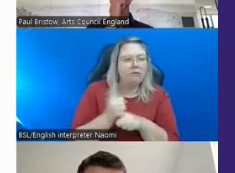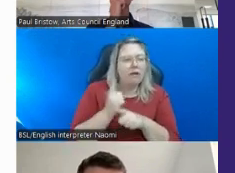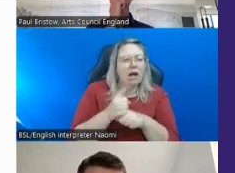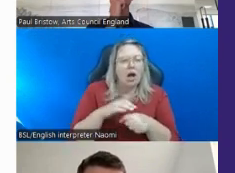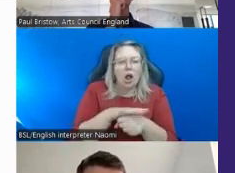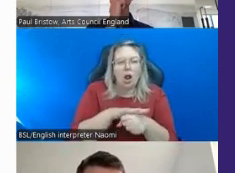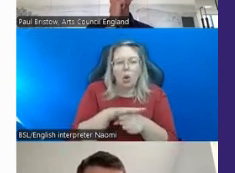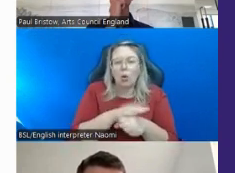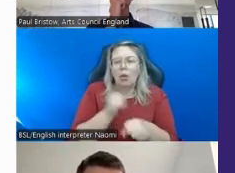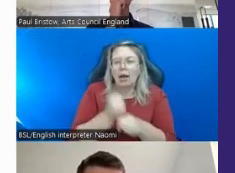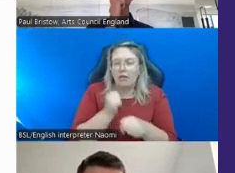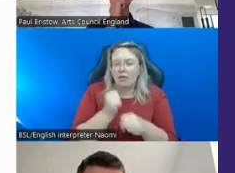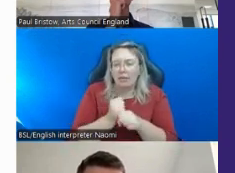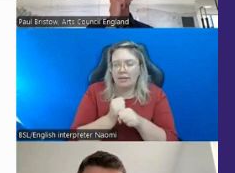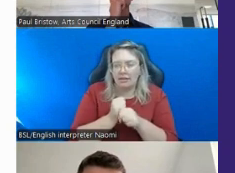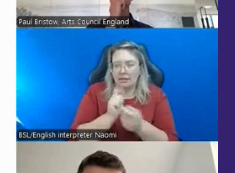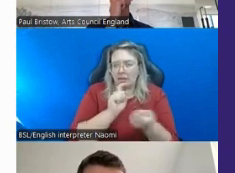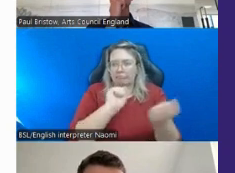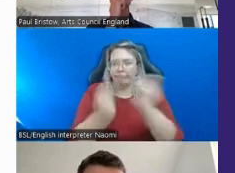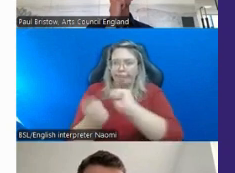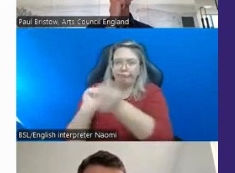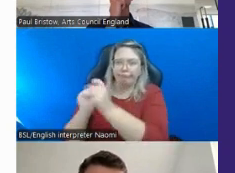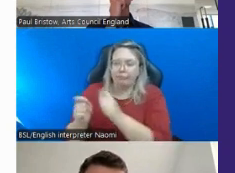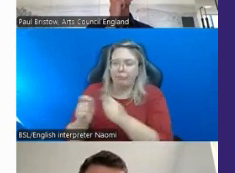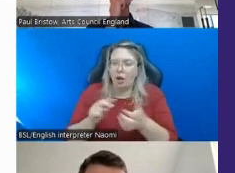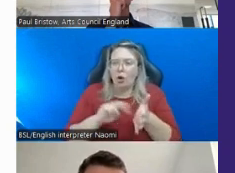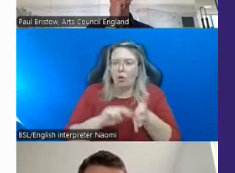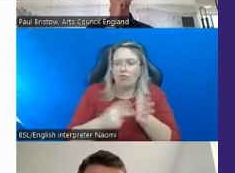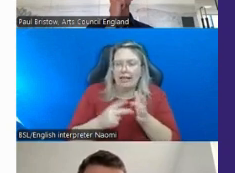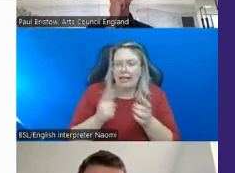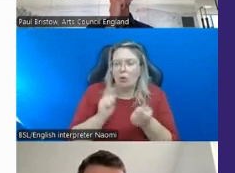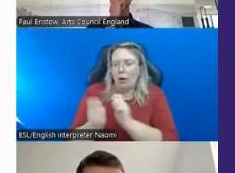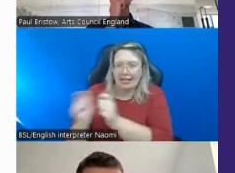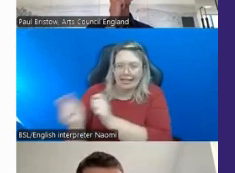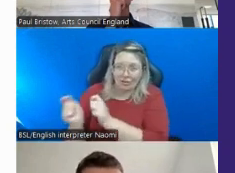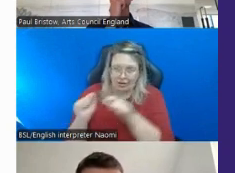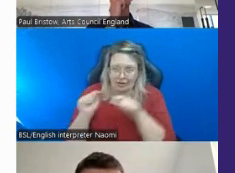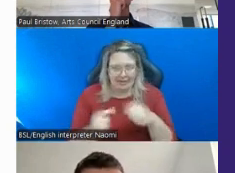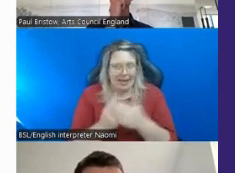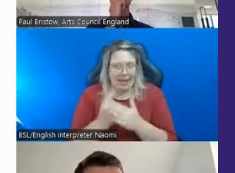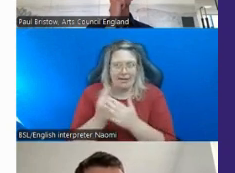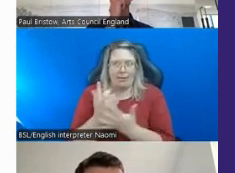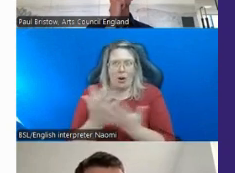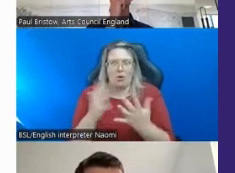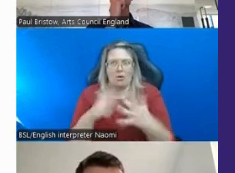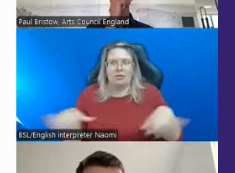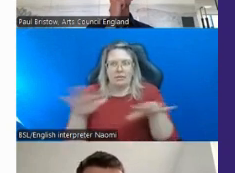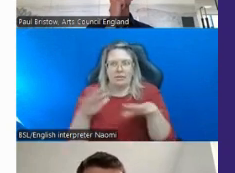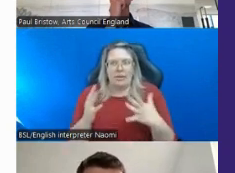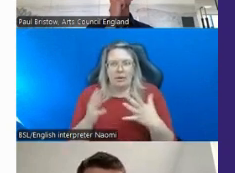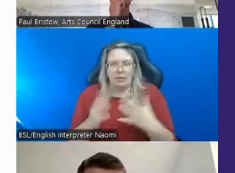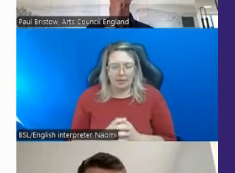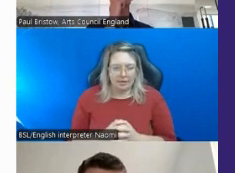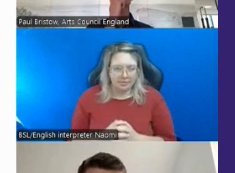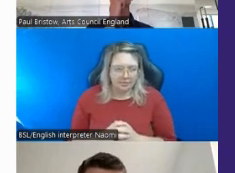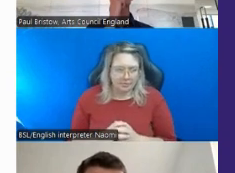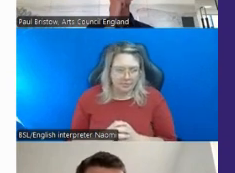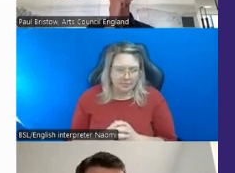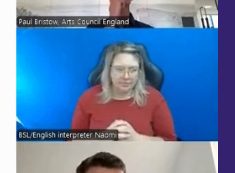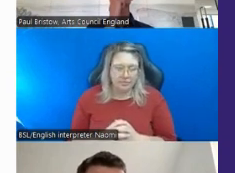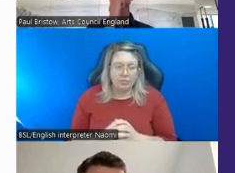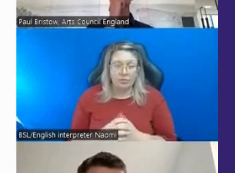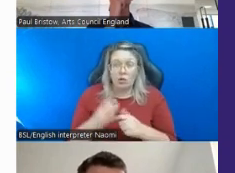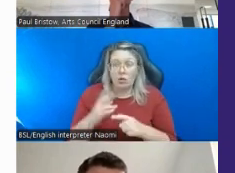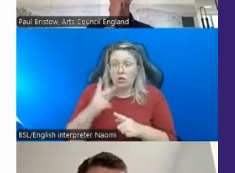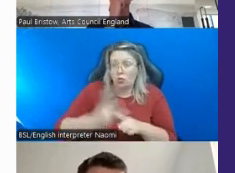government reorganisation, which some of you may also be familiar with, is quite live at the moment. So the details of reorganisation were